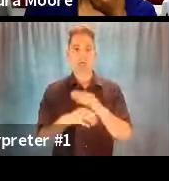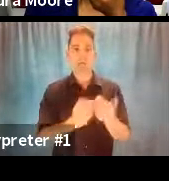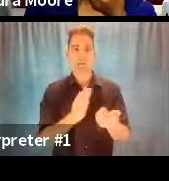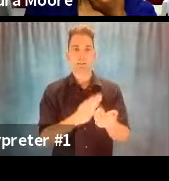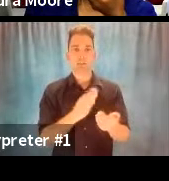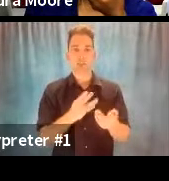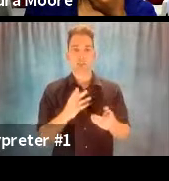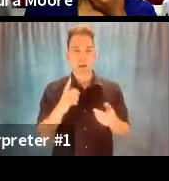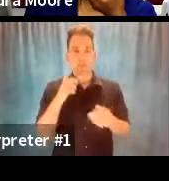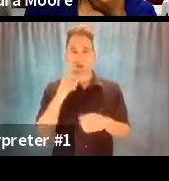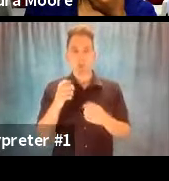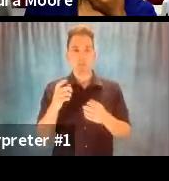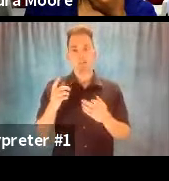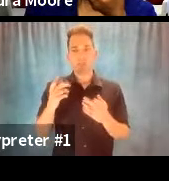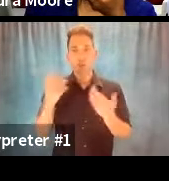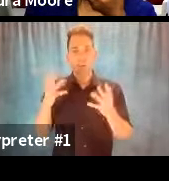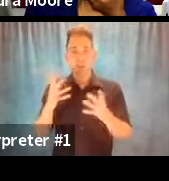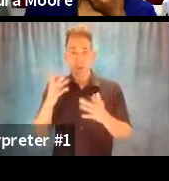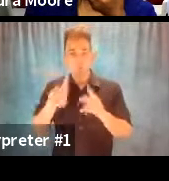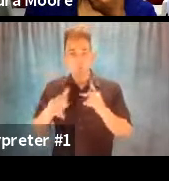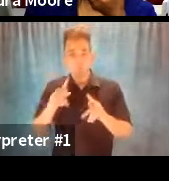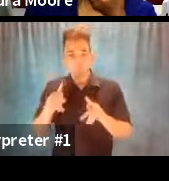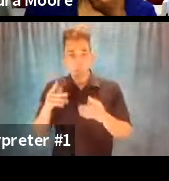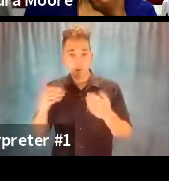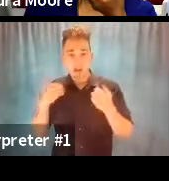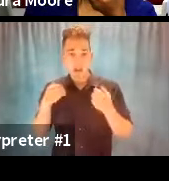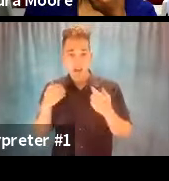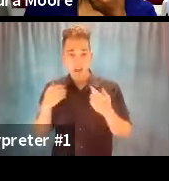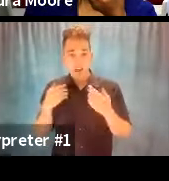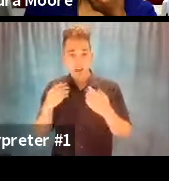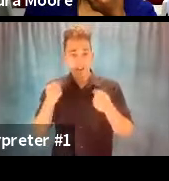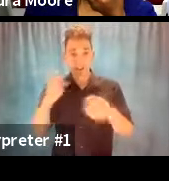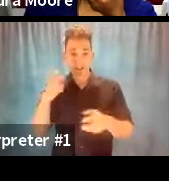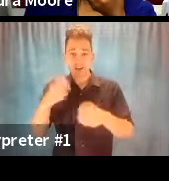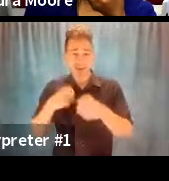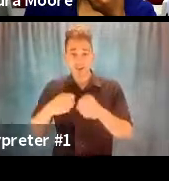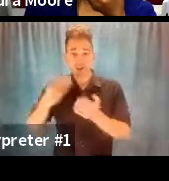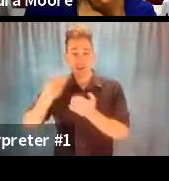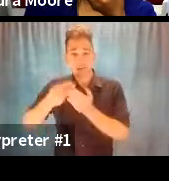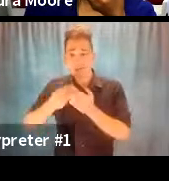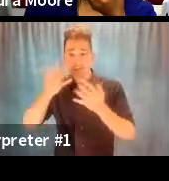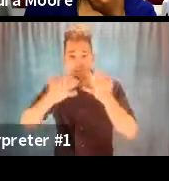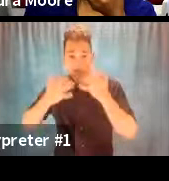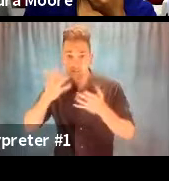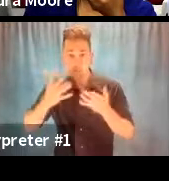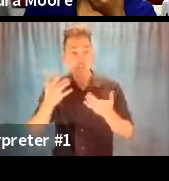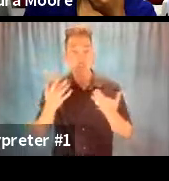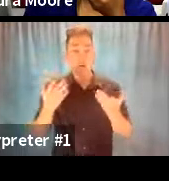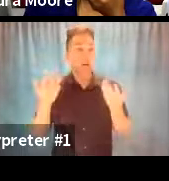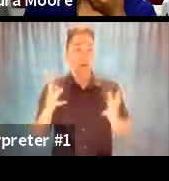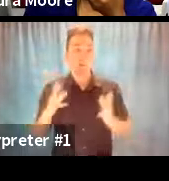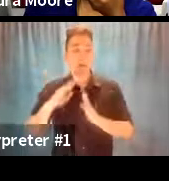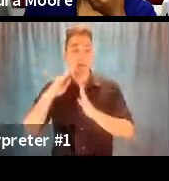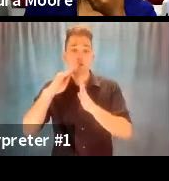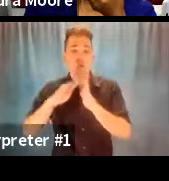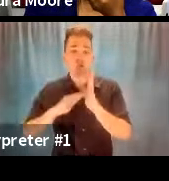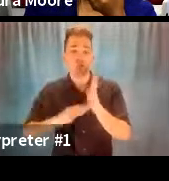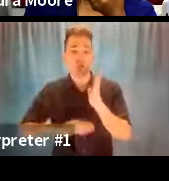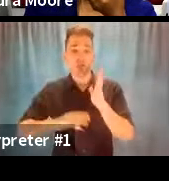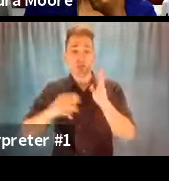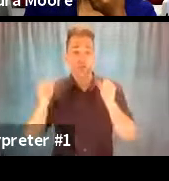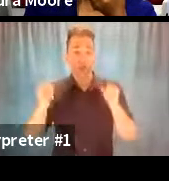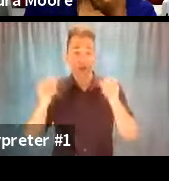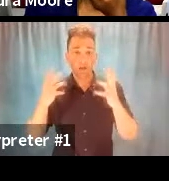multiple application processes and resource streams only to be evicted due to long wait times for the current assistance. Stopping the tide